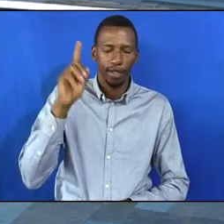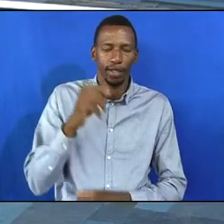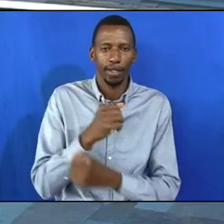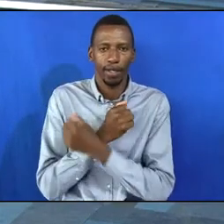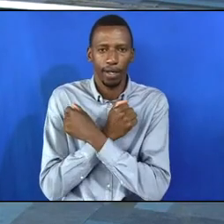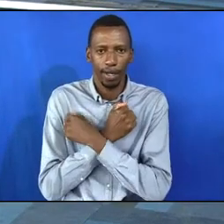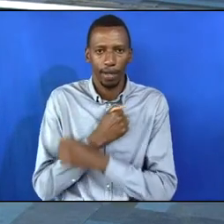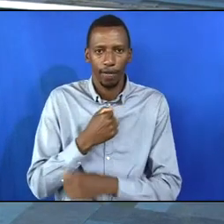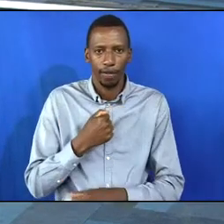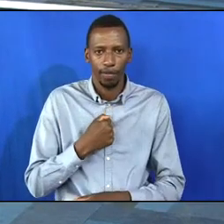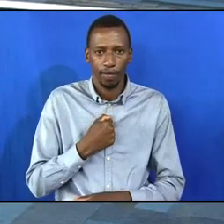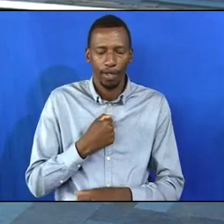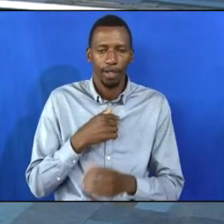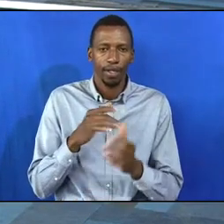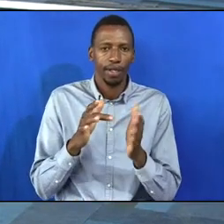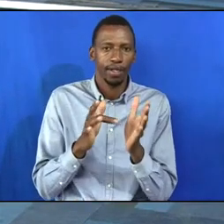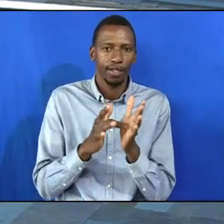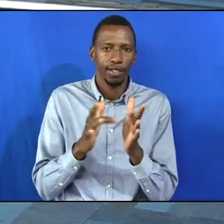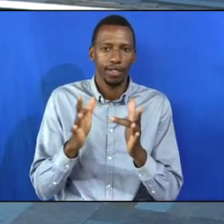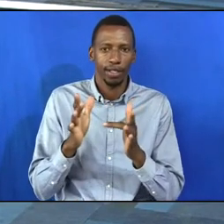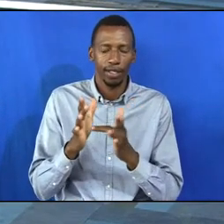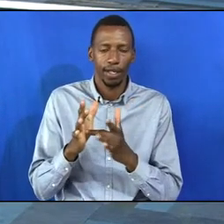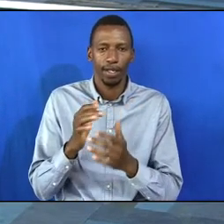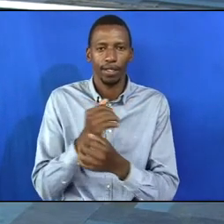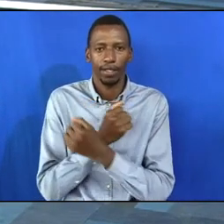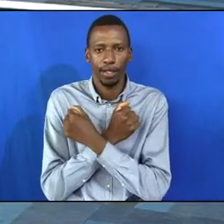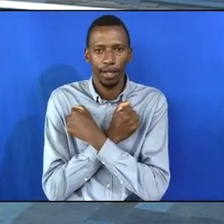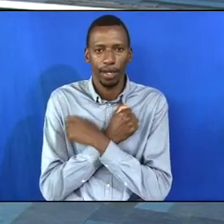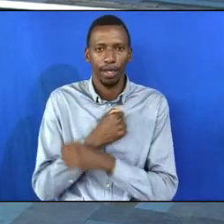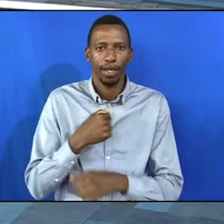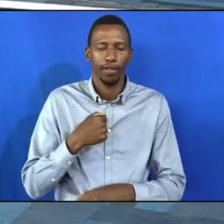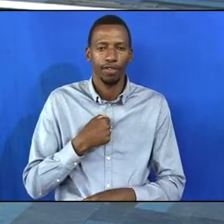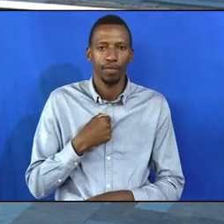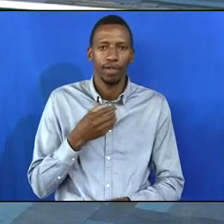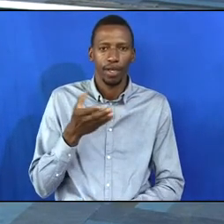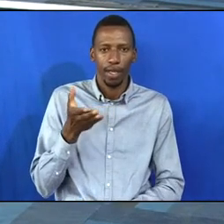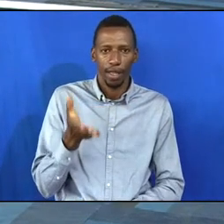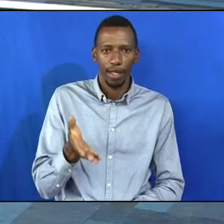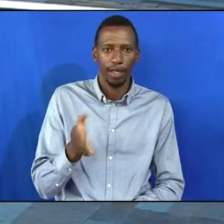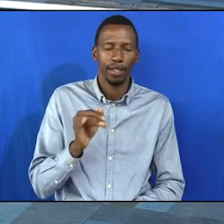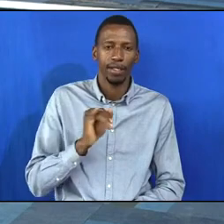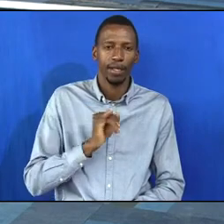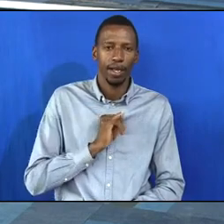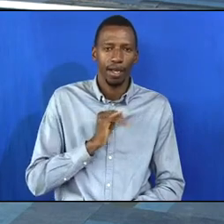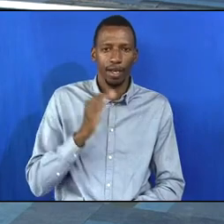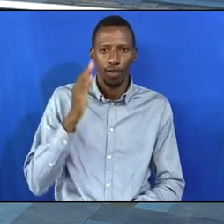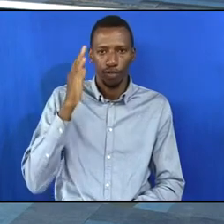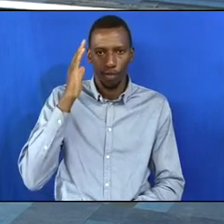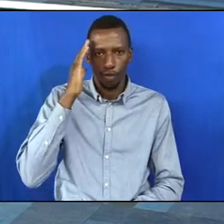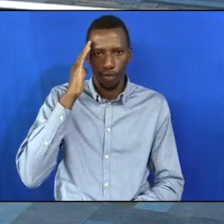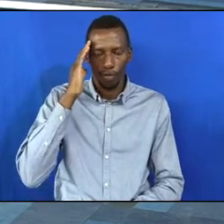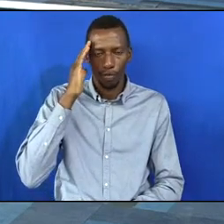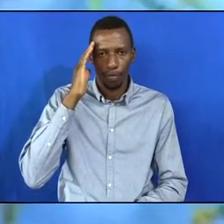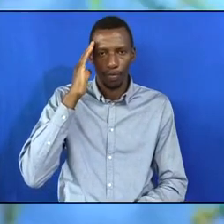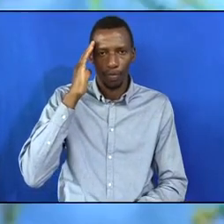me. Jesus loves me. This I know.